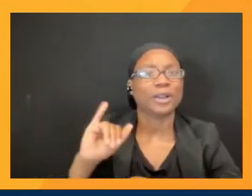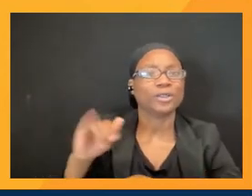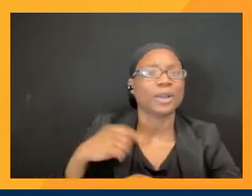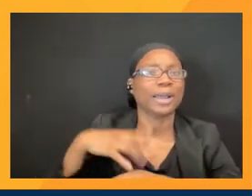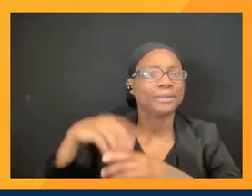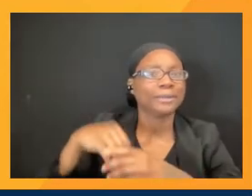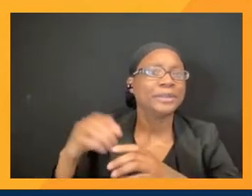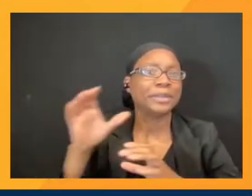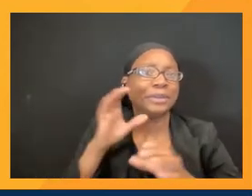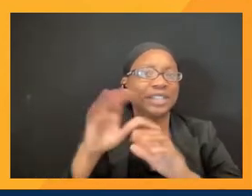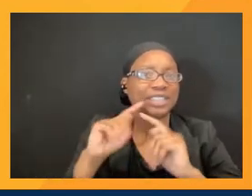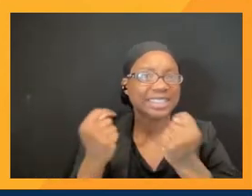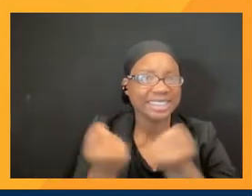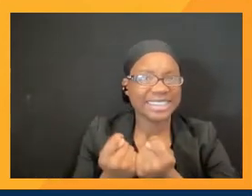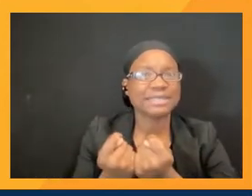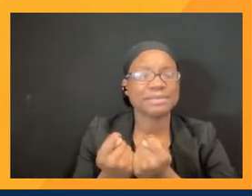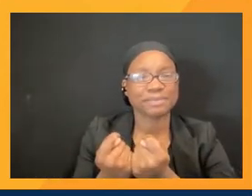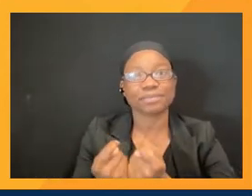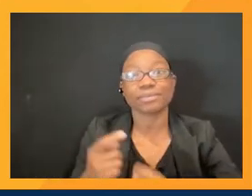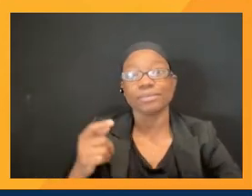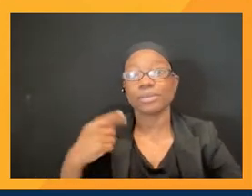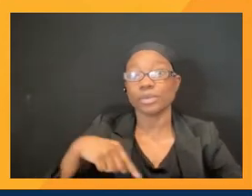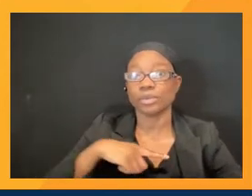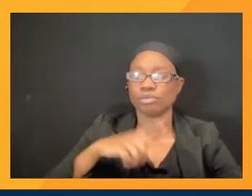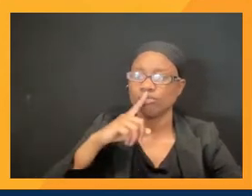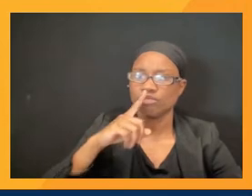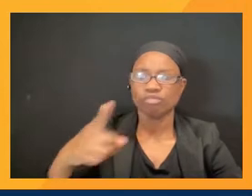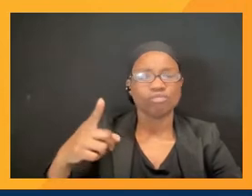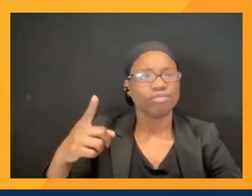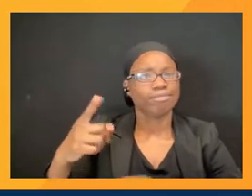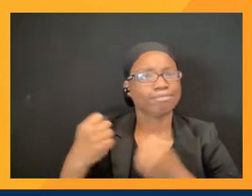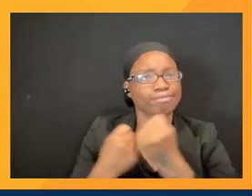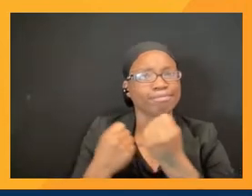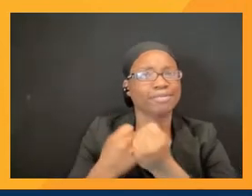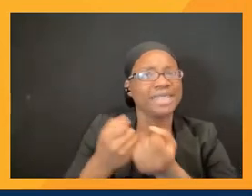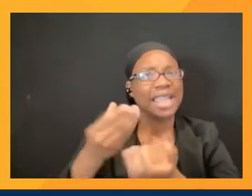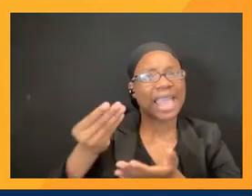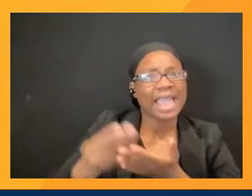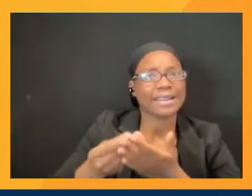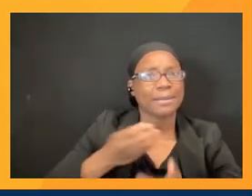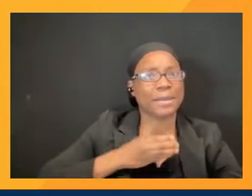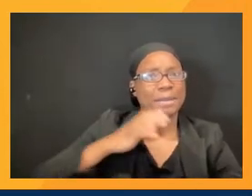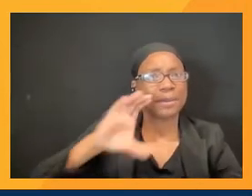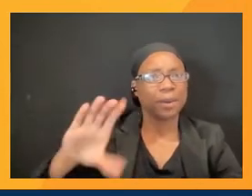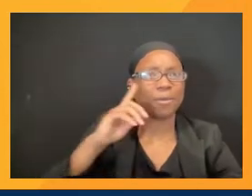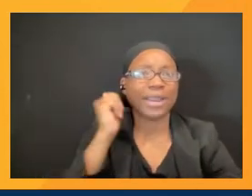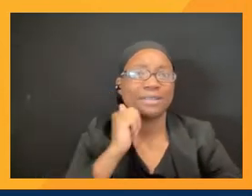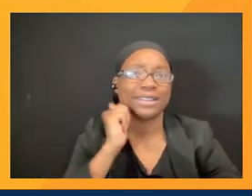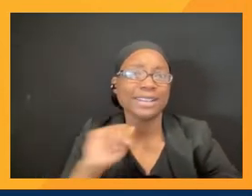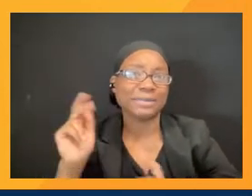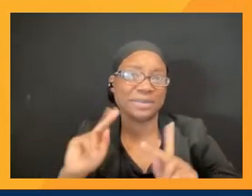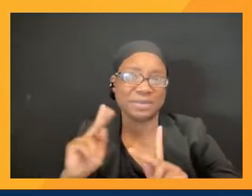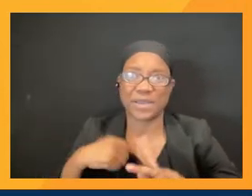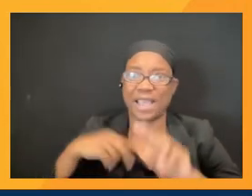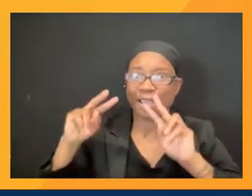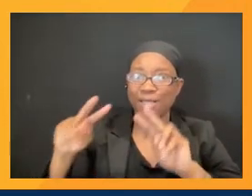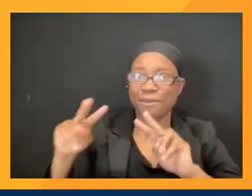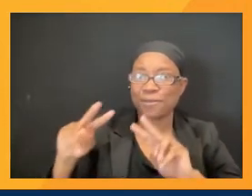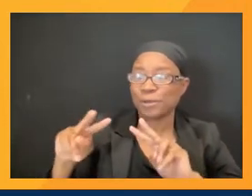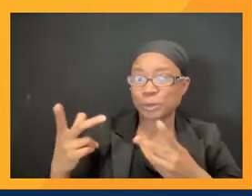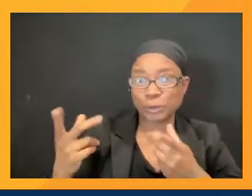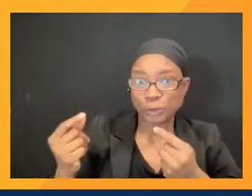200-plus person team who manages multidisciplinary media and policy campaigns. Marissa, welcome. Why don't you